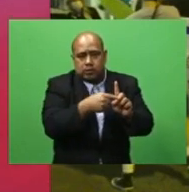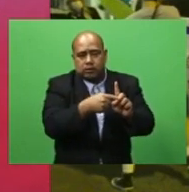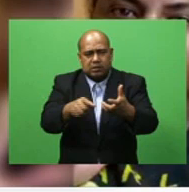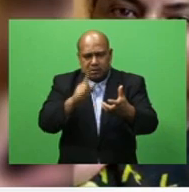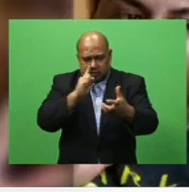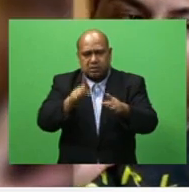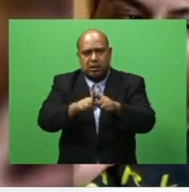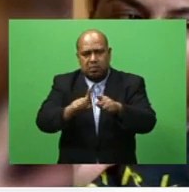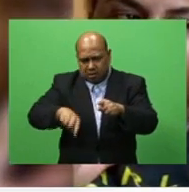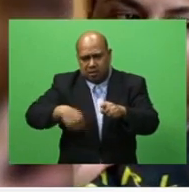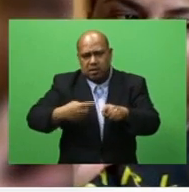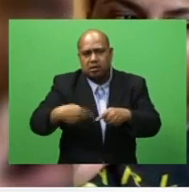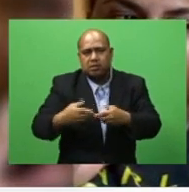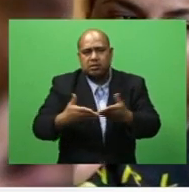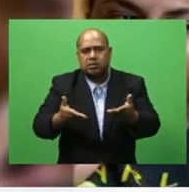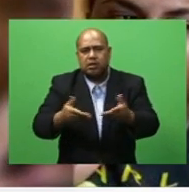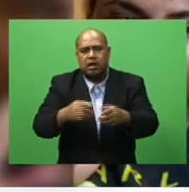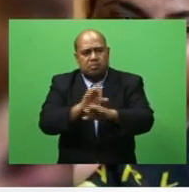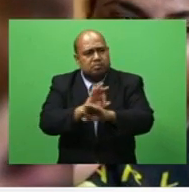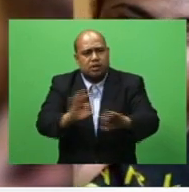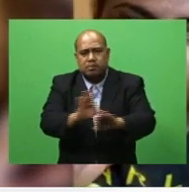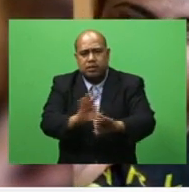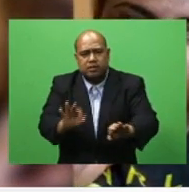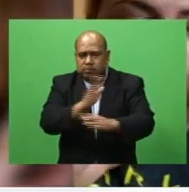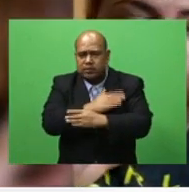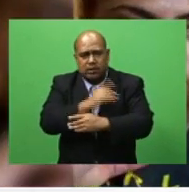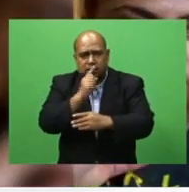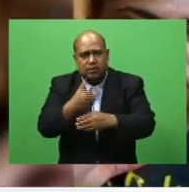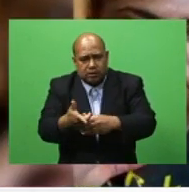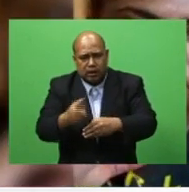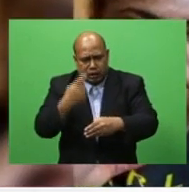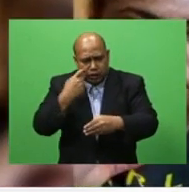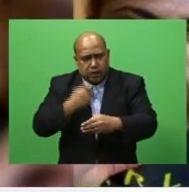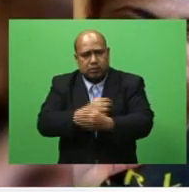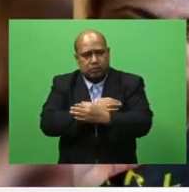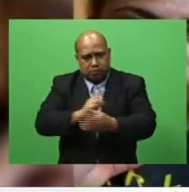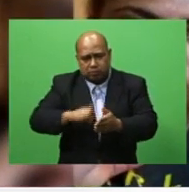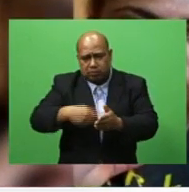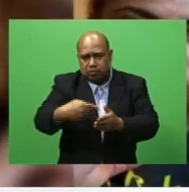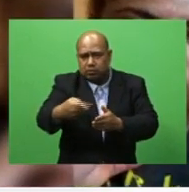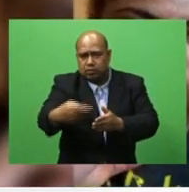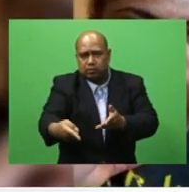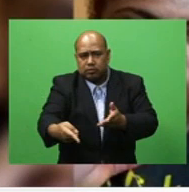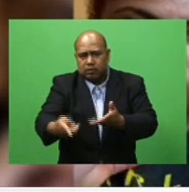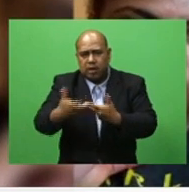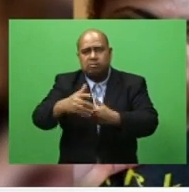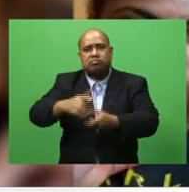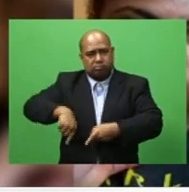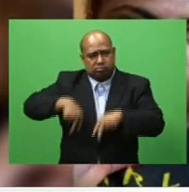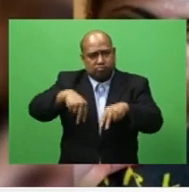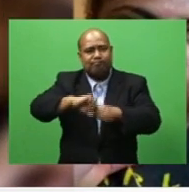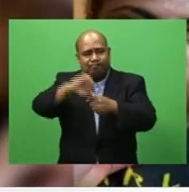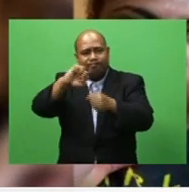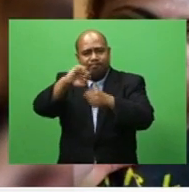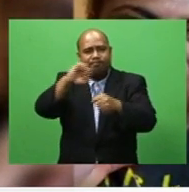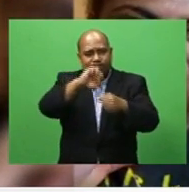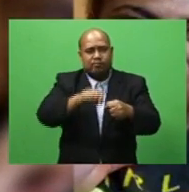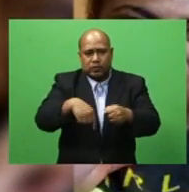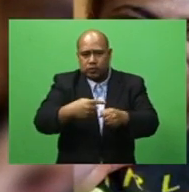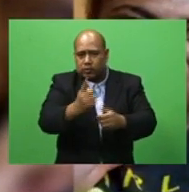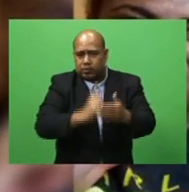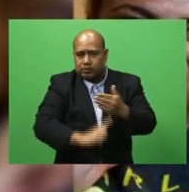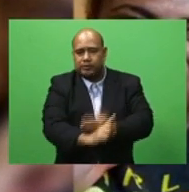incidents. This is an issue that's been going on since the Jim Crow days. And yeah,